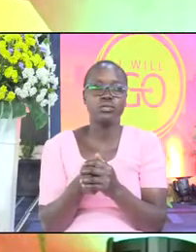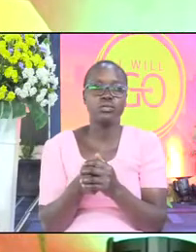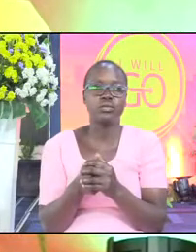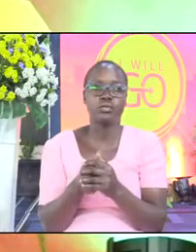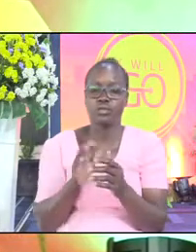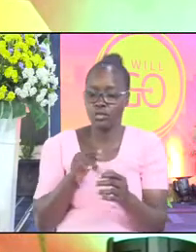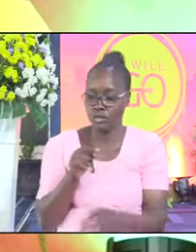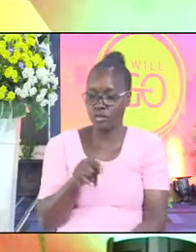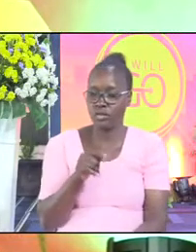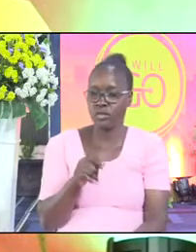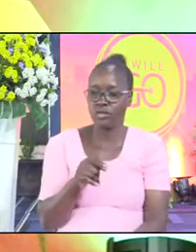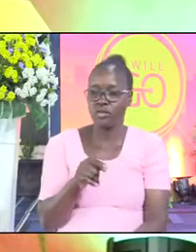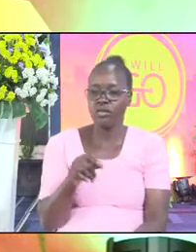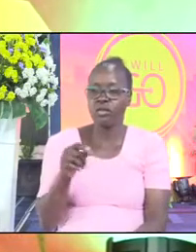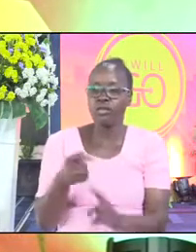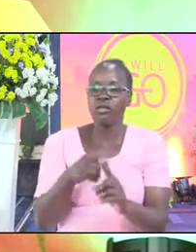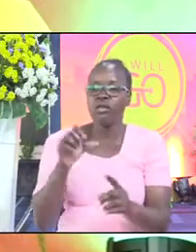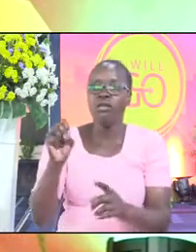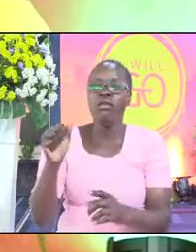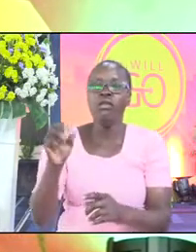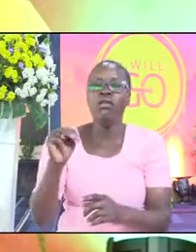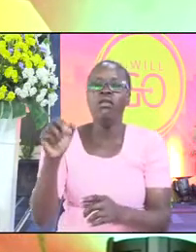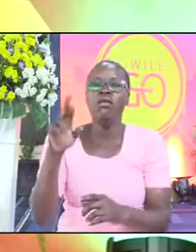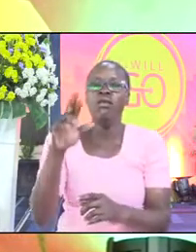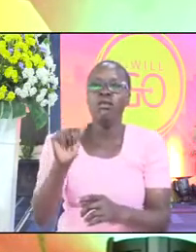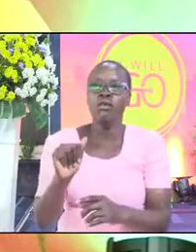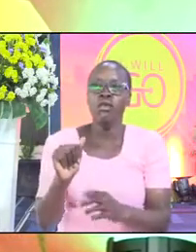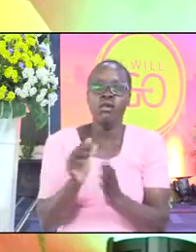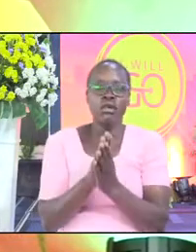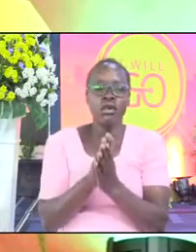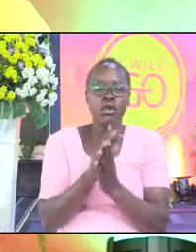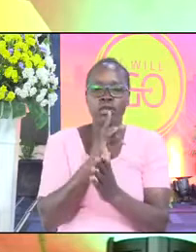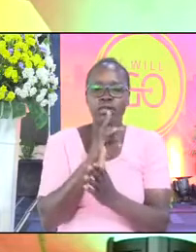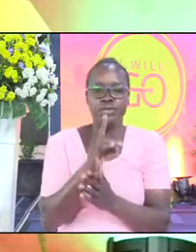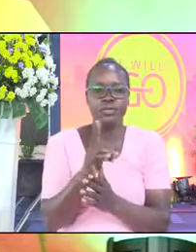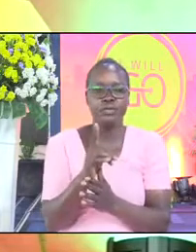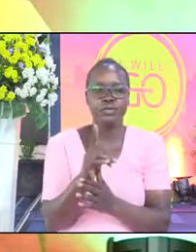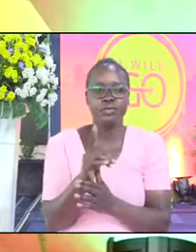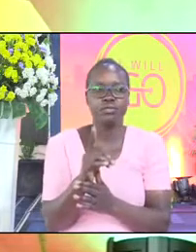This woman of Samaria, to be certain,